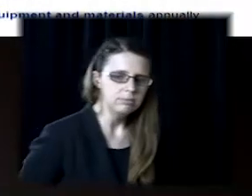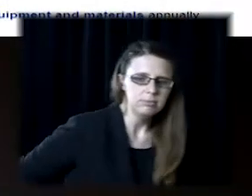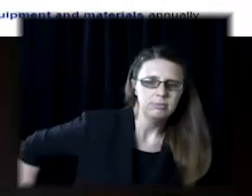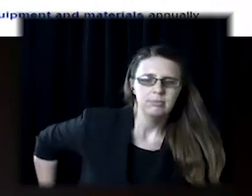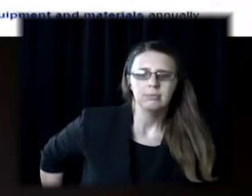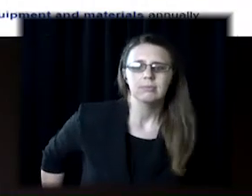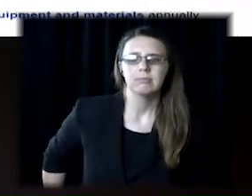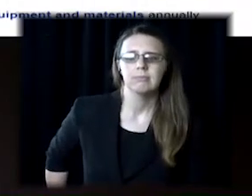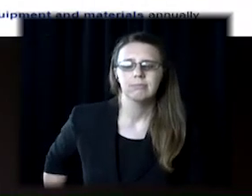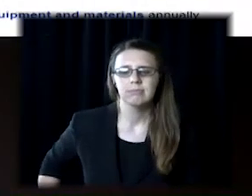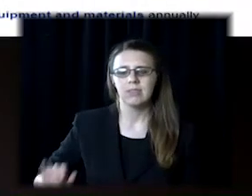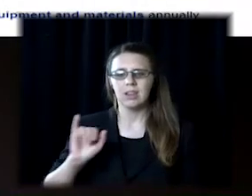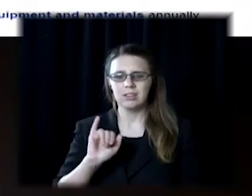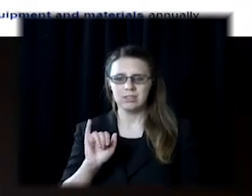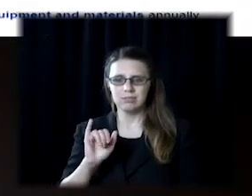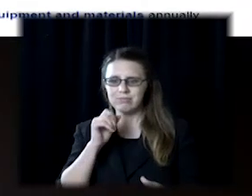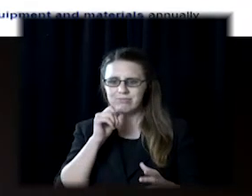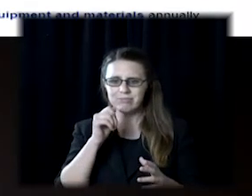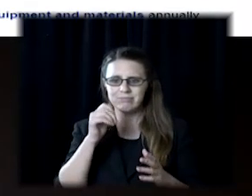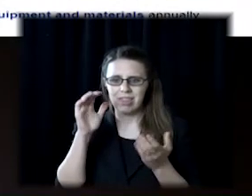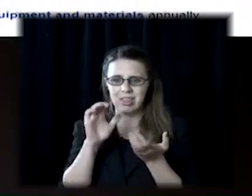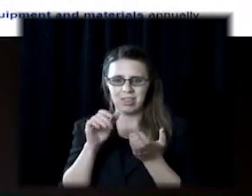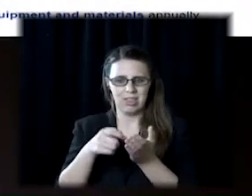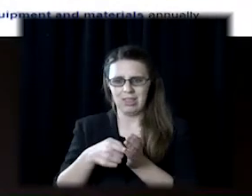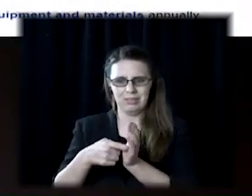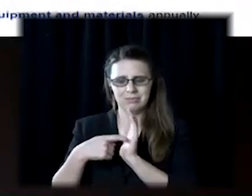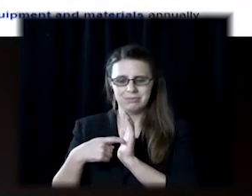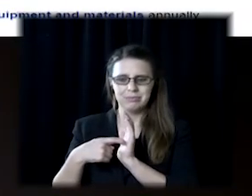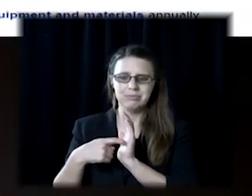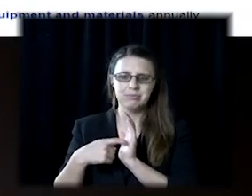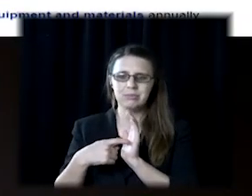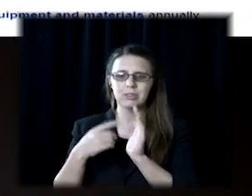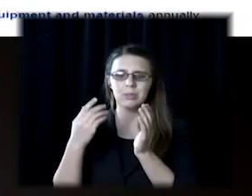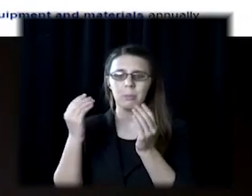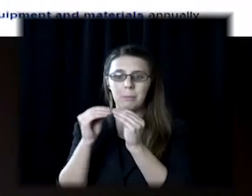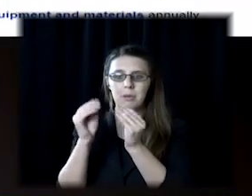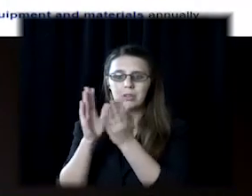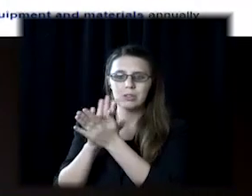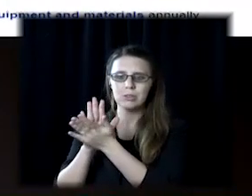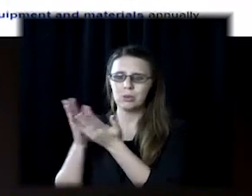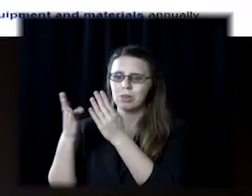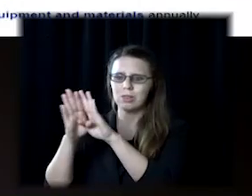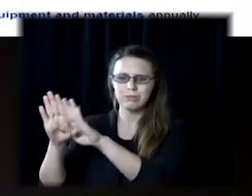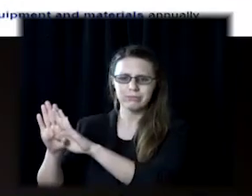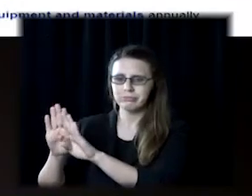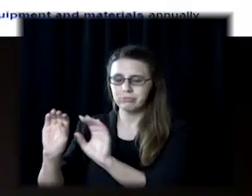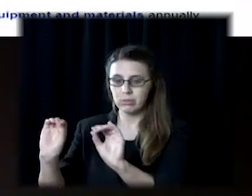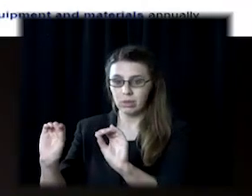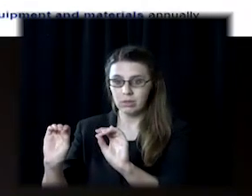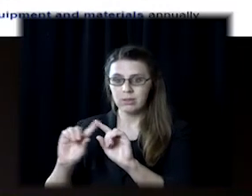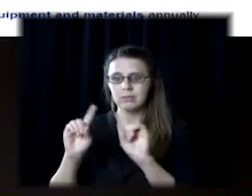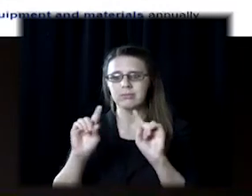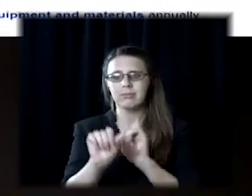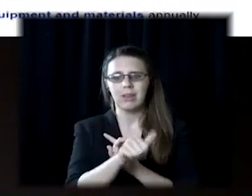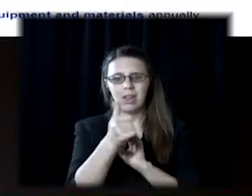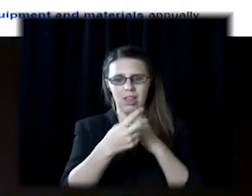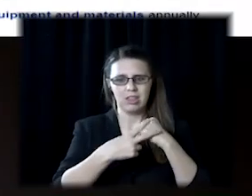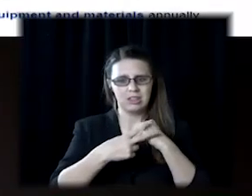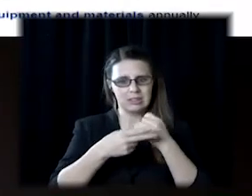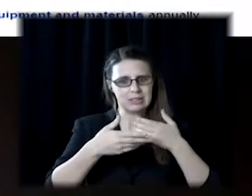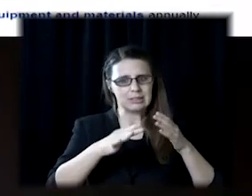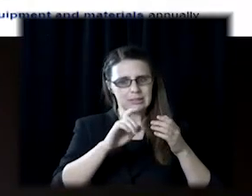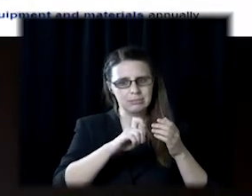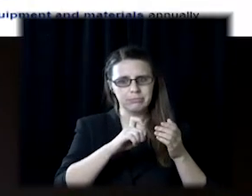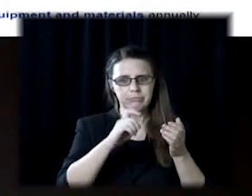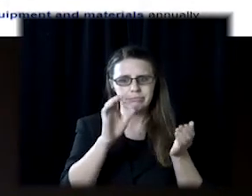for additional school closures, although the savings must be achieved via alternate measures. In other areas of public safety, the